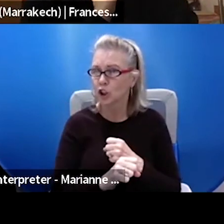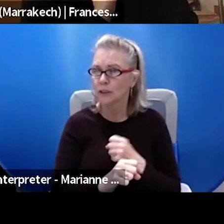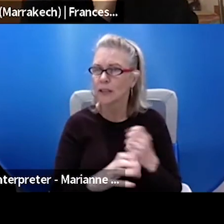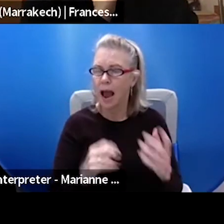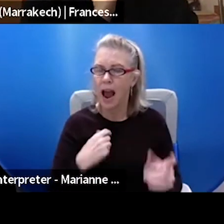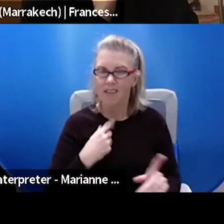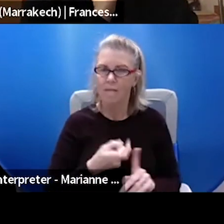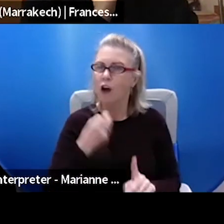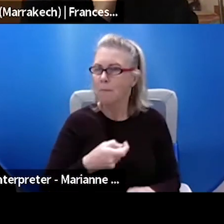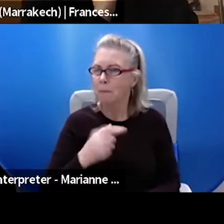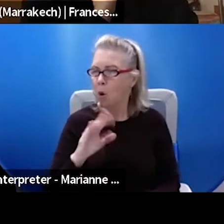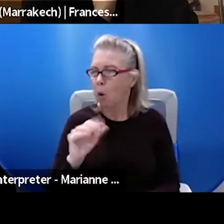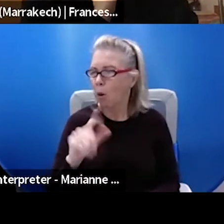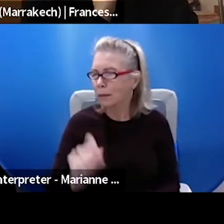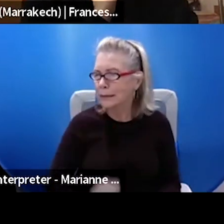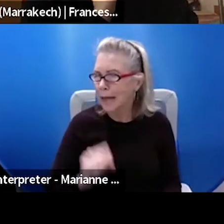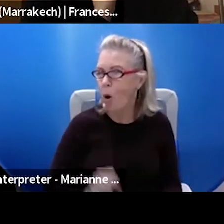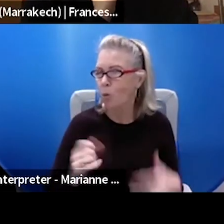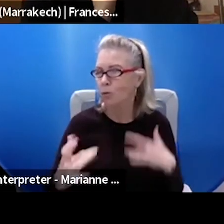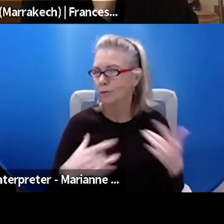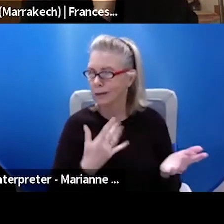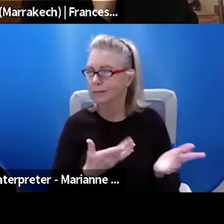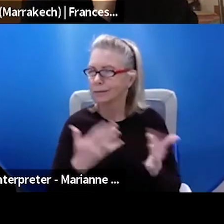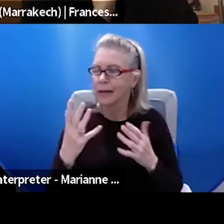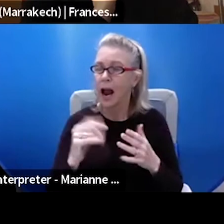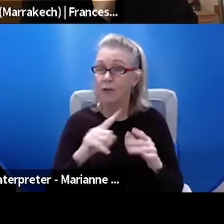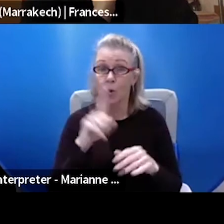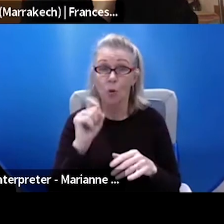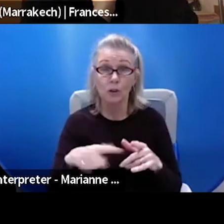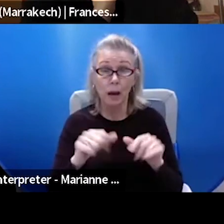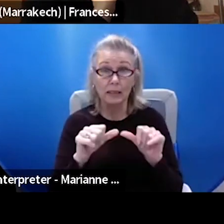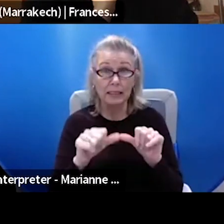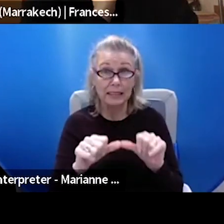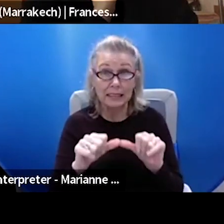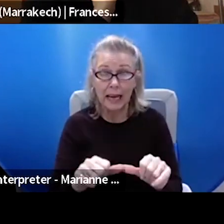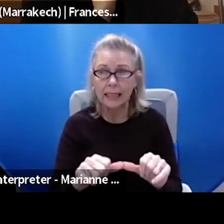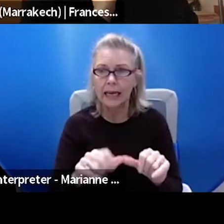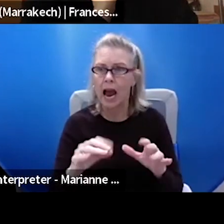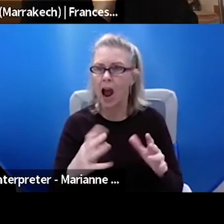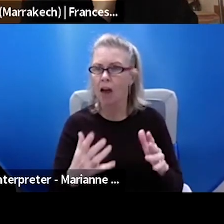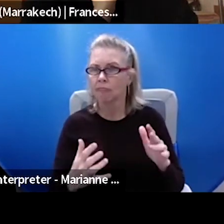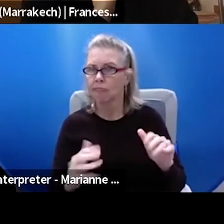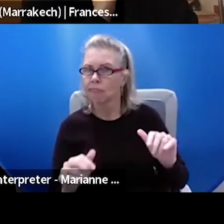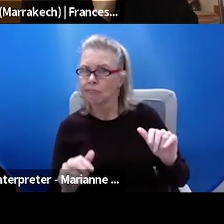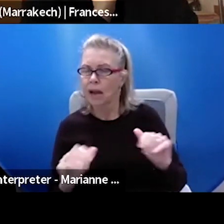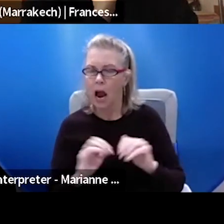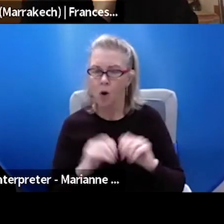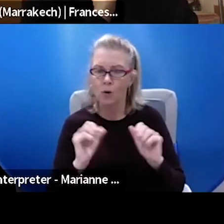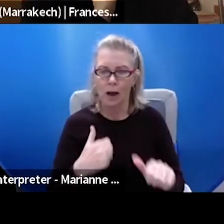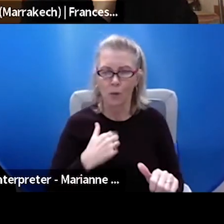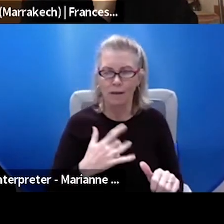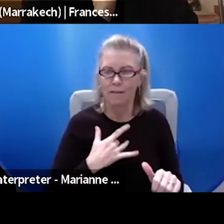more, and questions about sustainability and precarity of artists, like how can we, build more